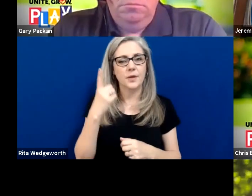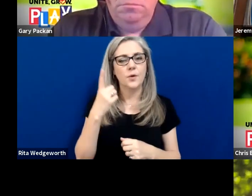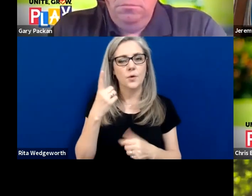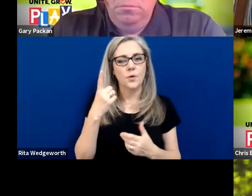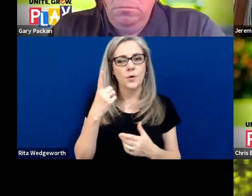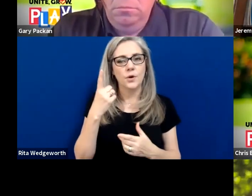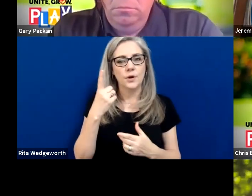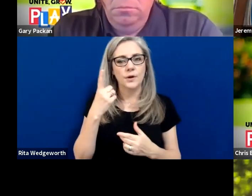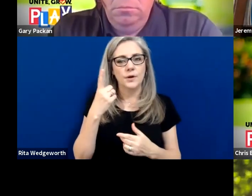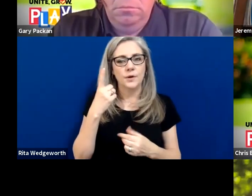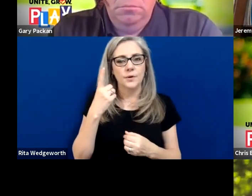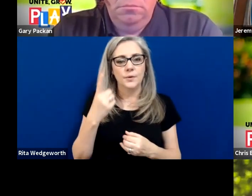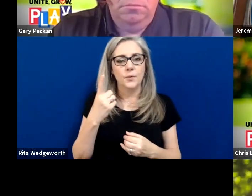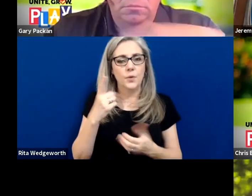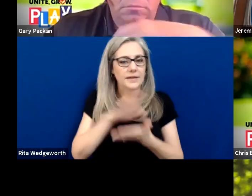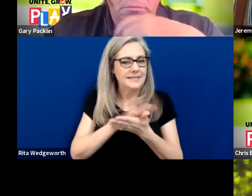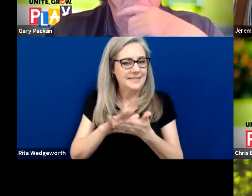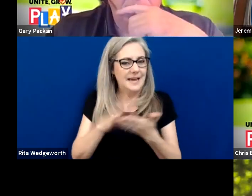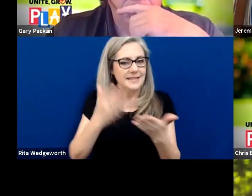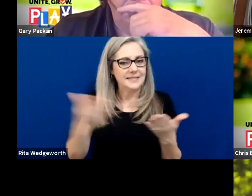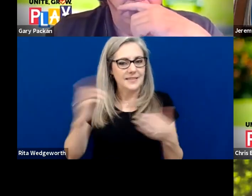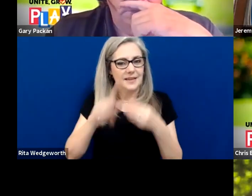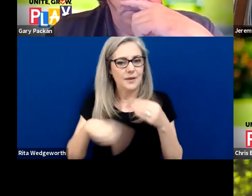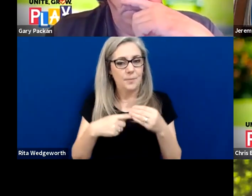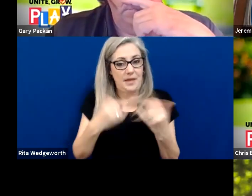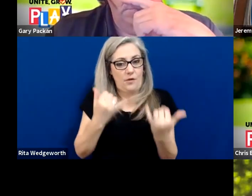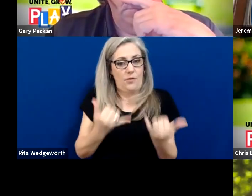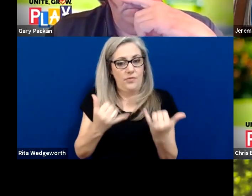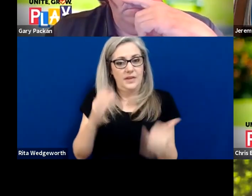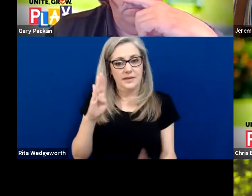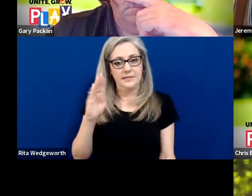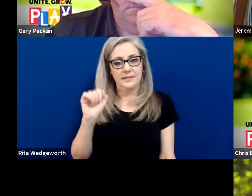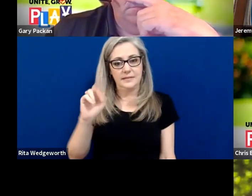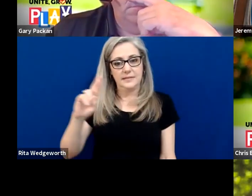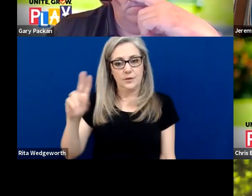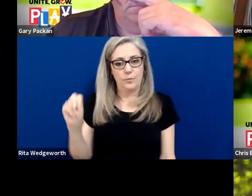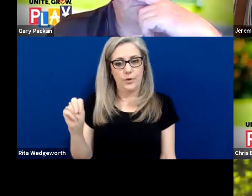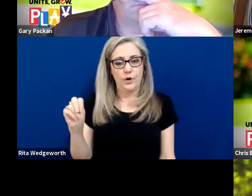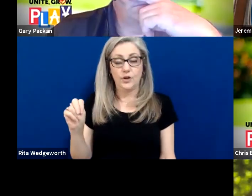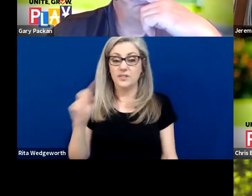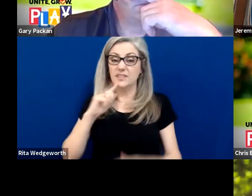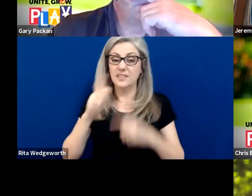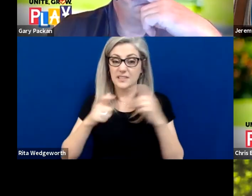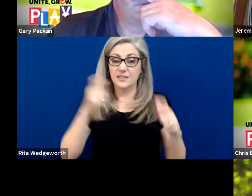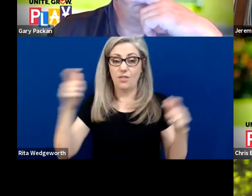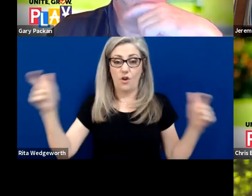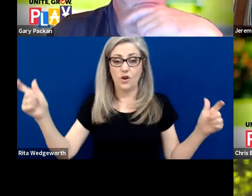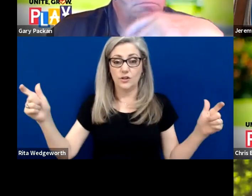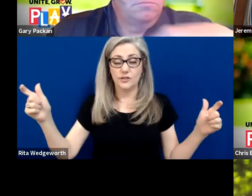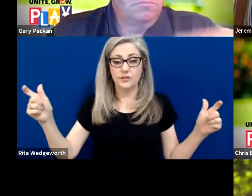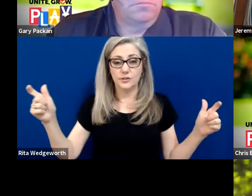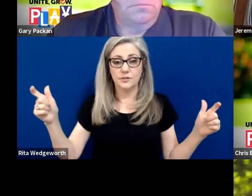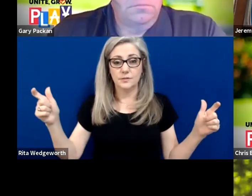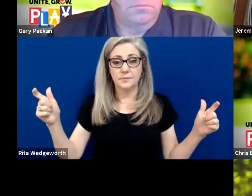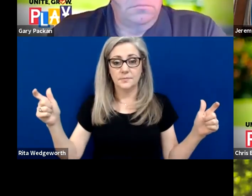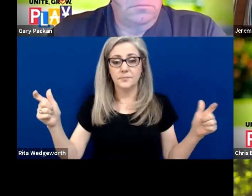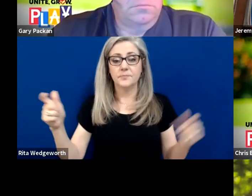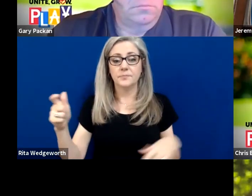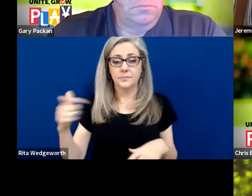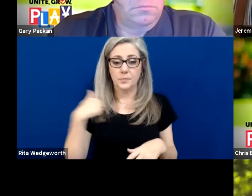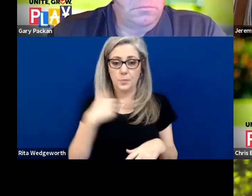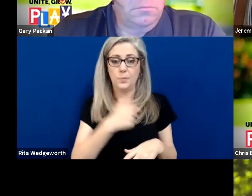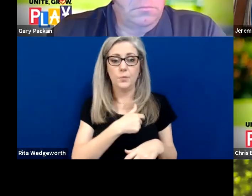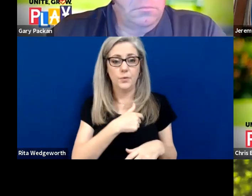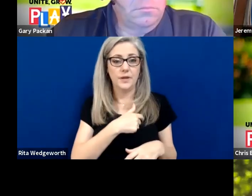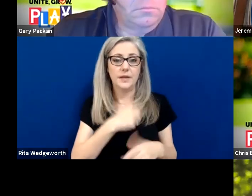guess, nice thing about the existing barn is it's quite large. We would probably